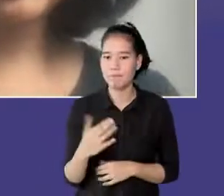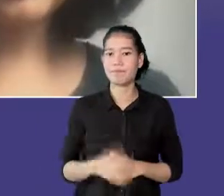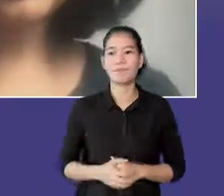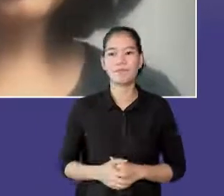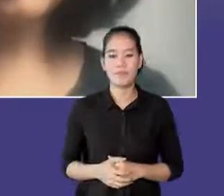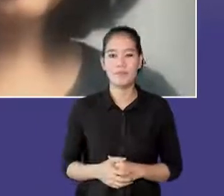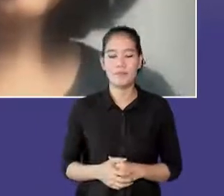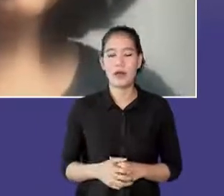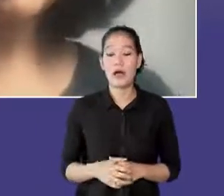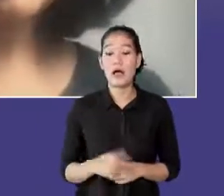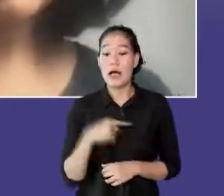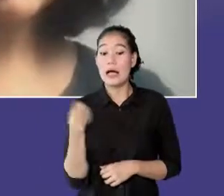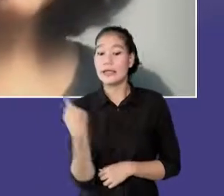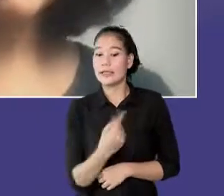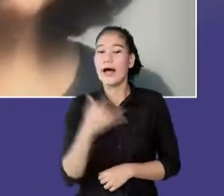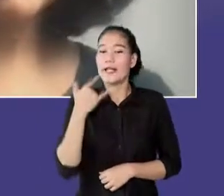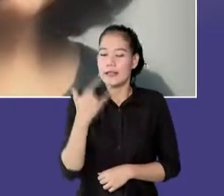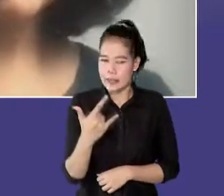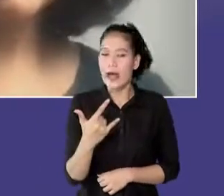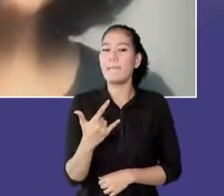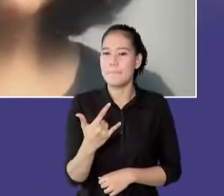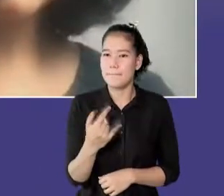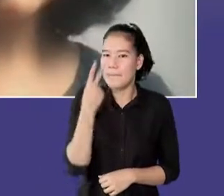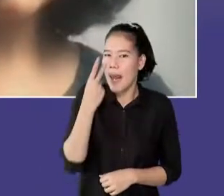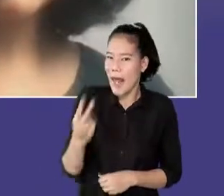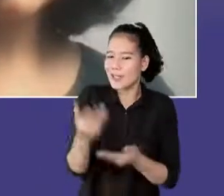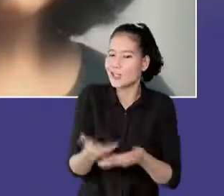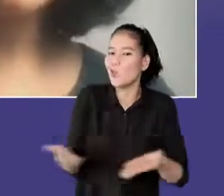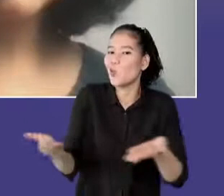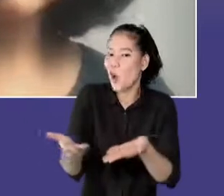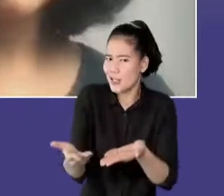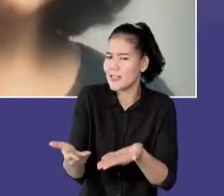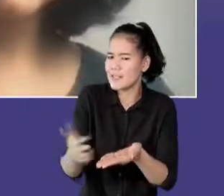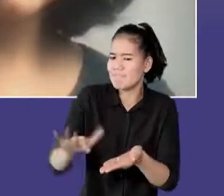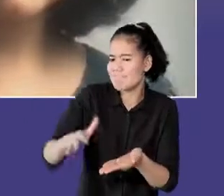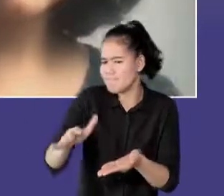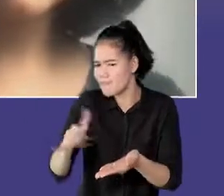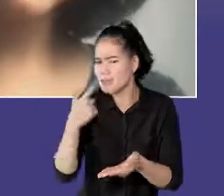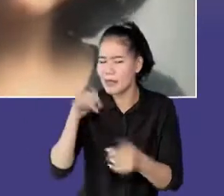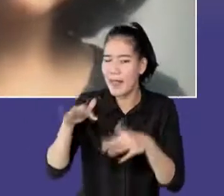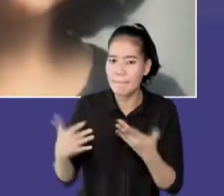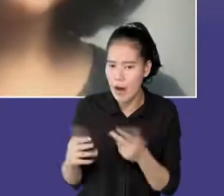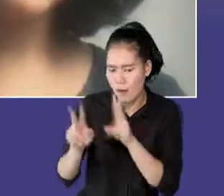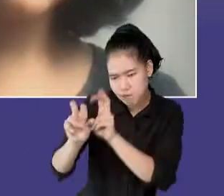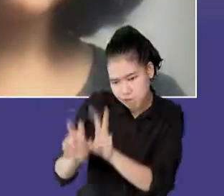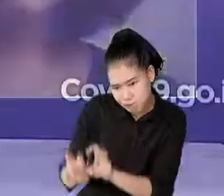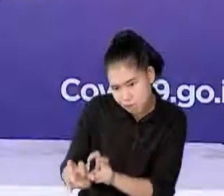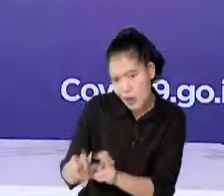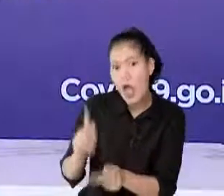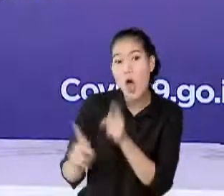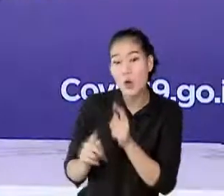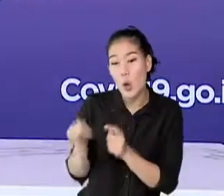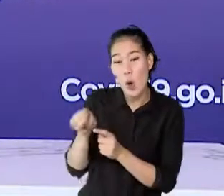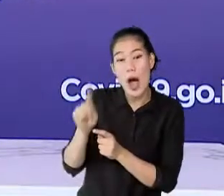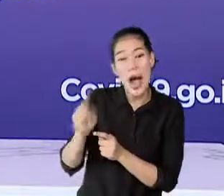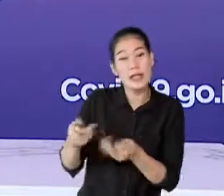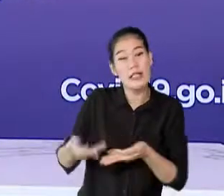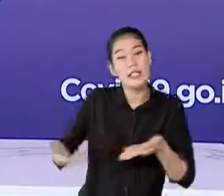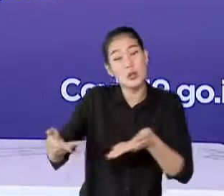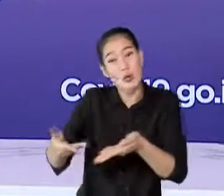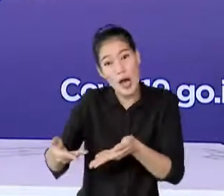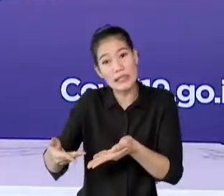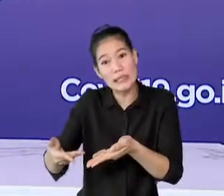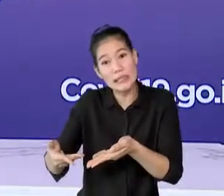Okay. We are always measuring the situation, and if something occur in terms